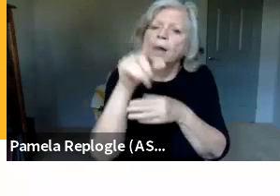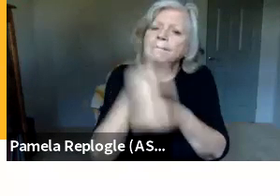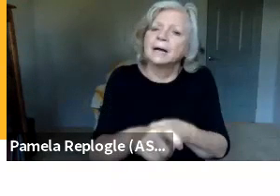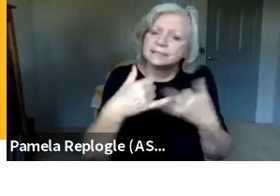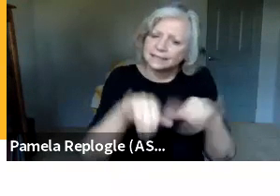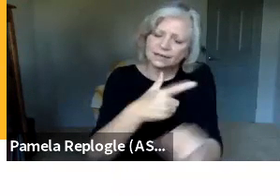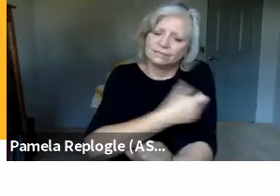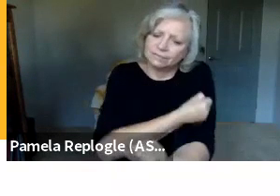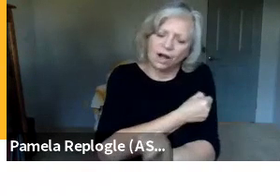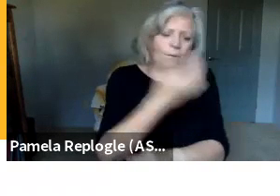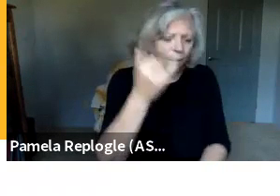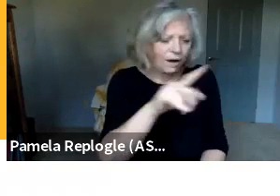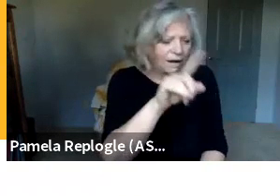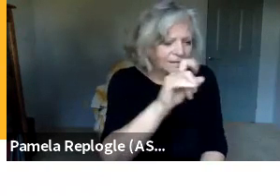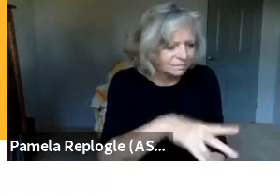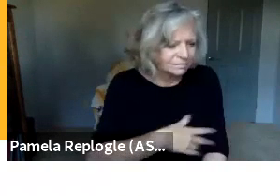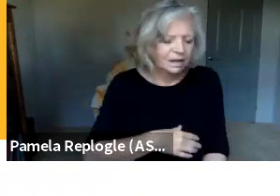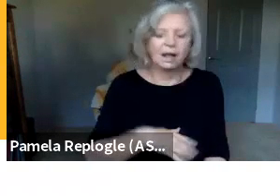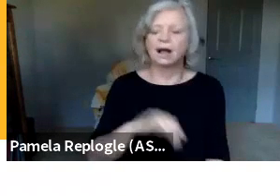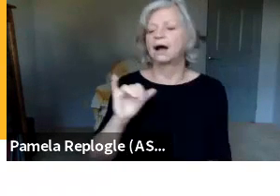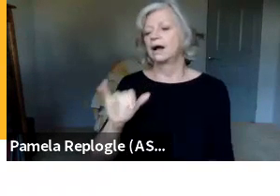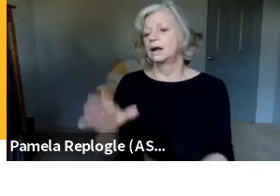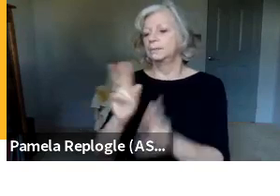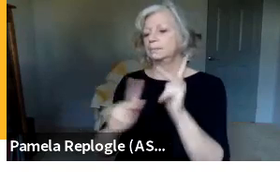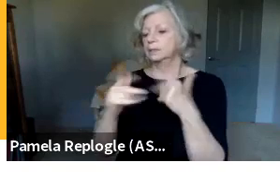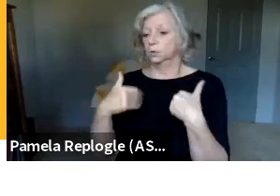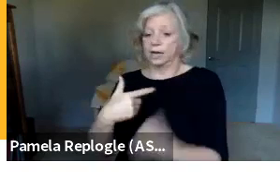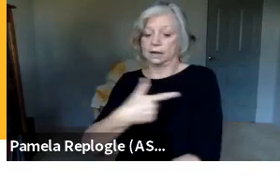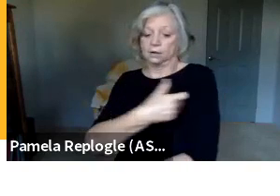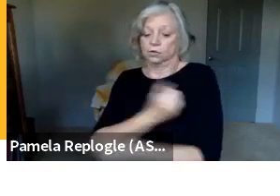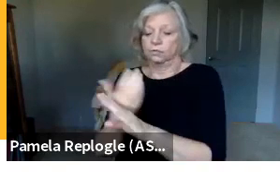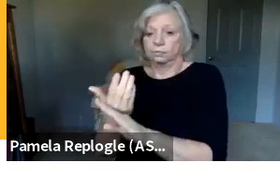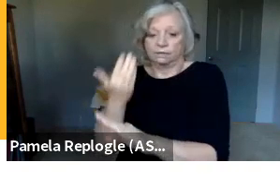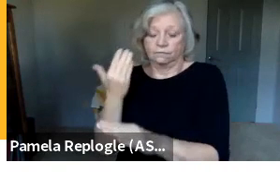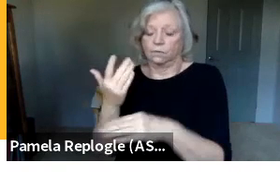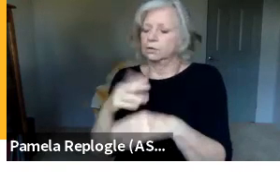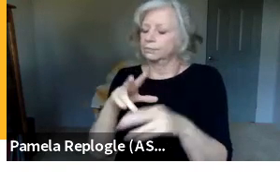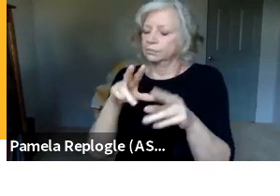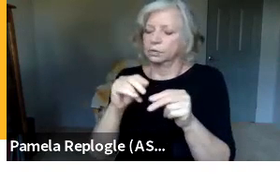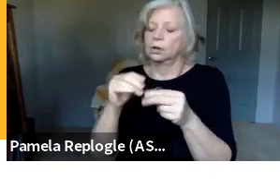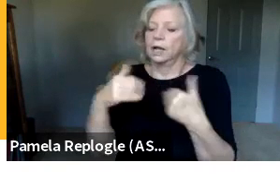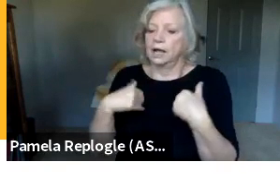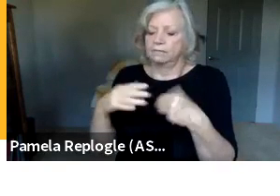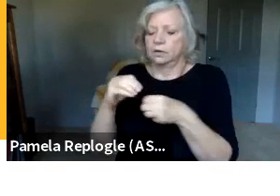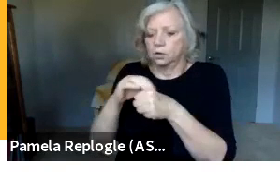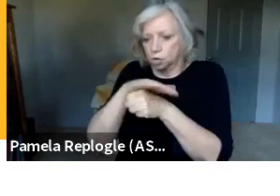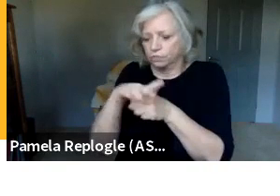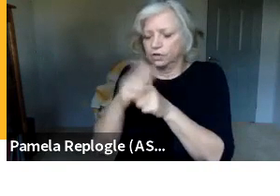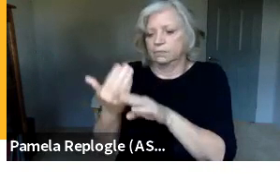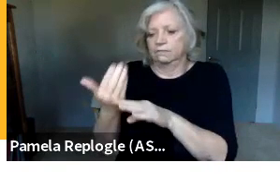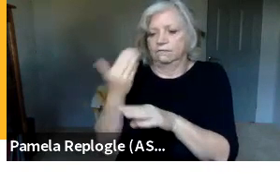Well, so people who have had COVID probably do have some immunity to getting